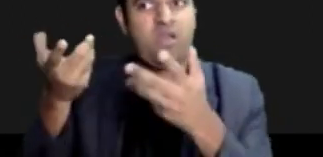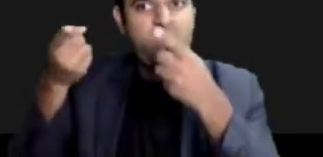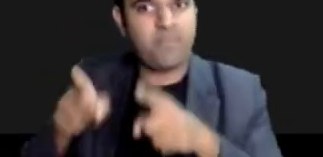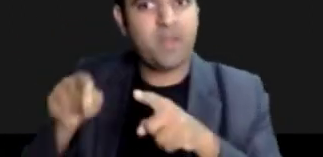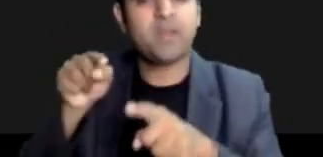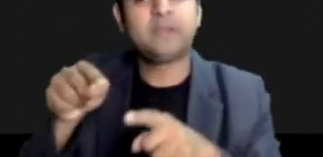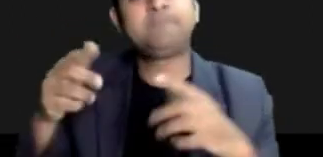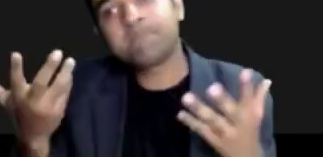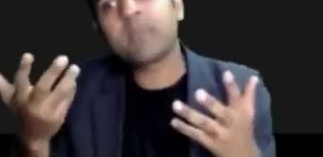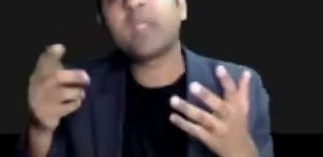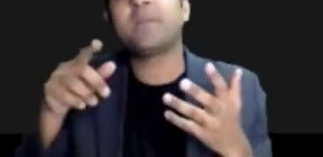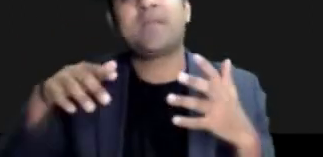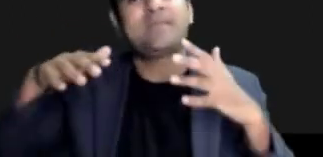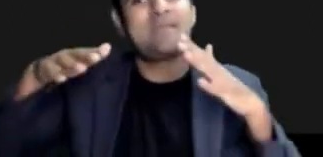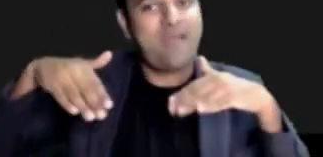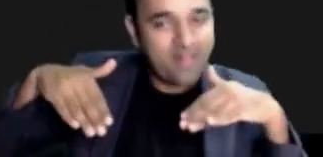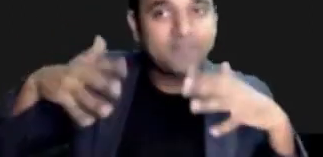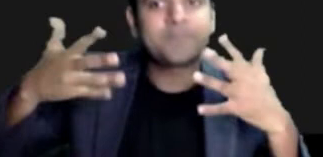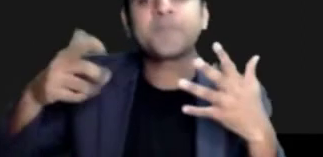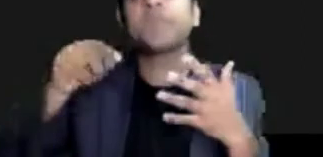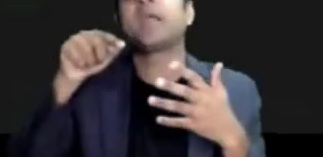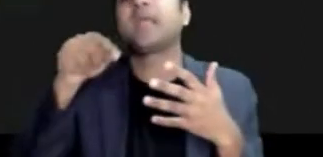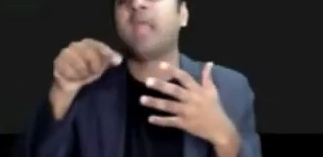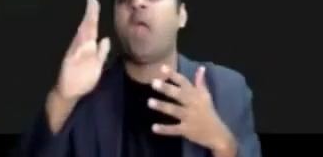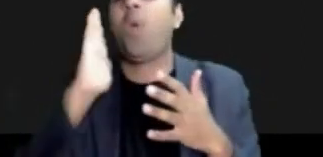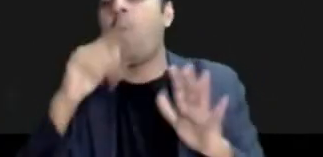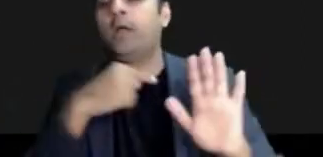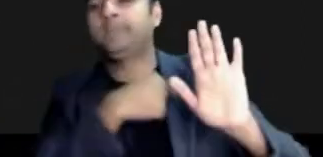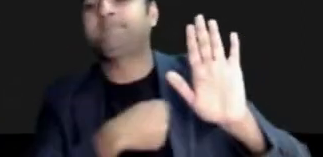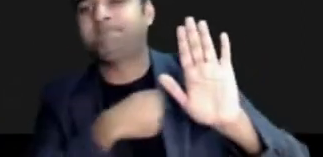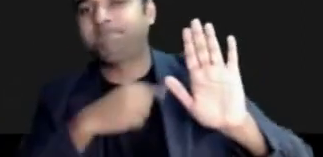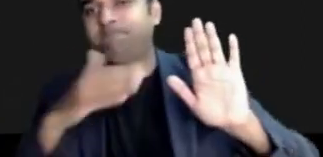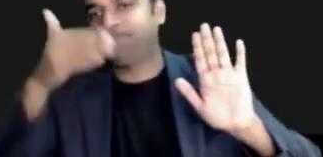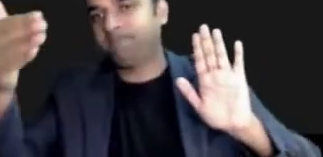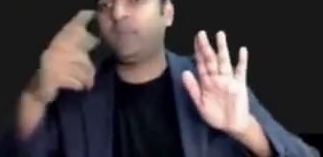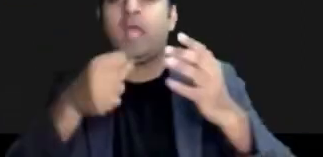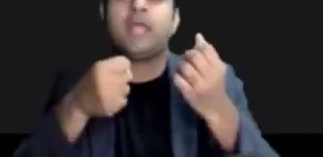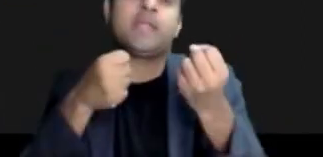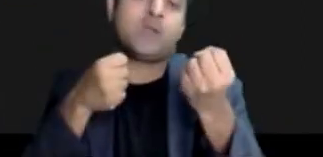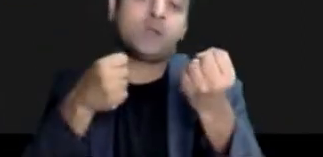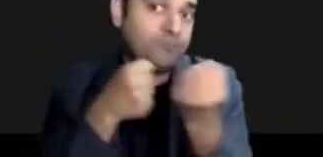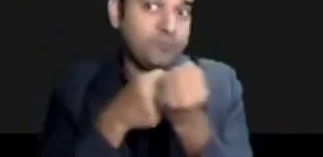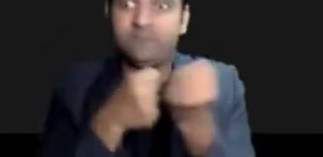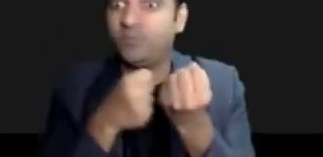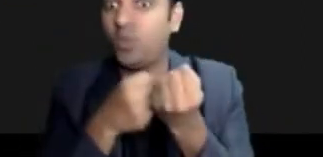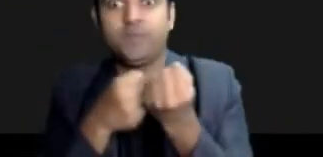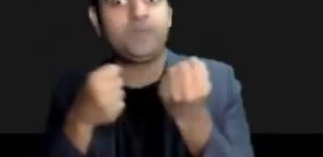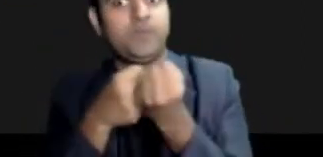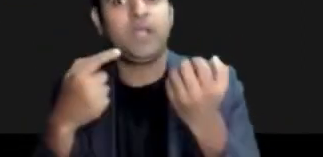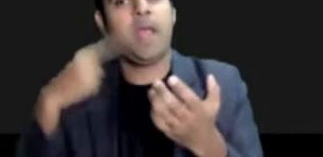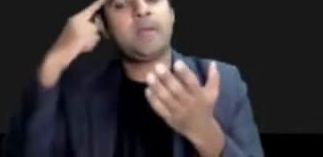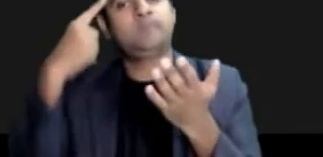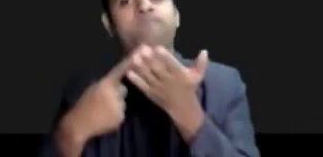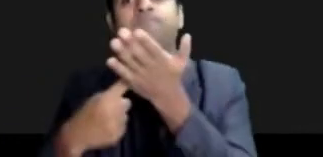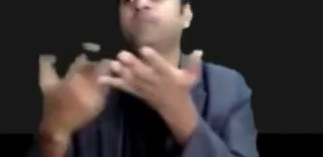very strong connections between some of the actors on the ground. And we just heard about great examples